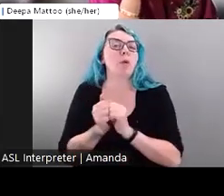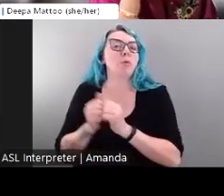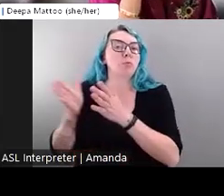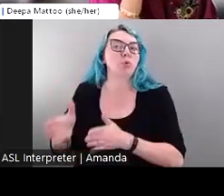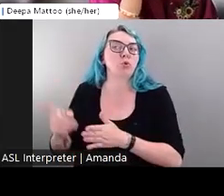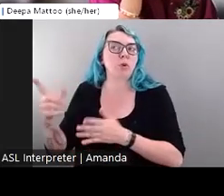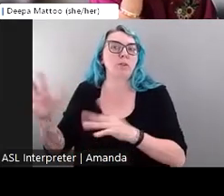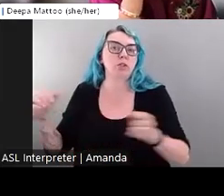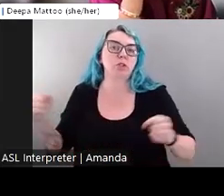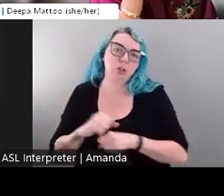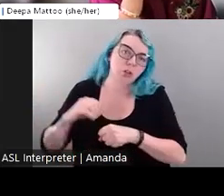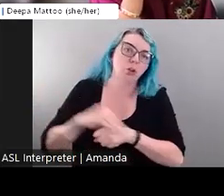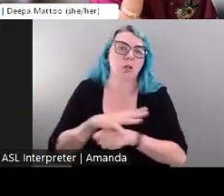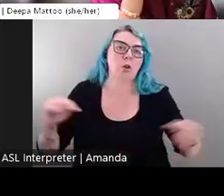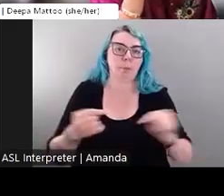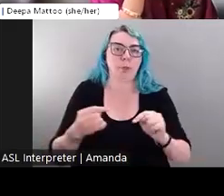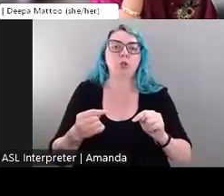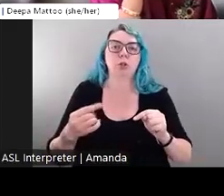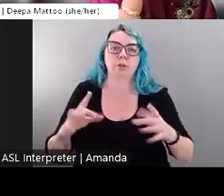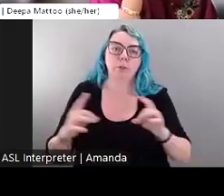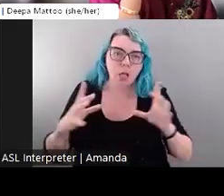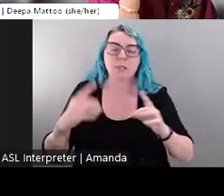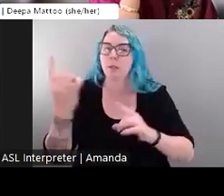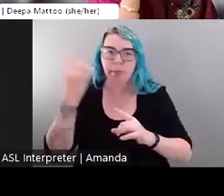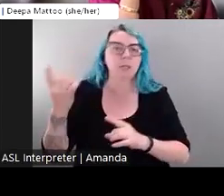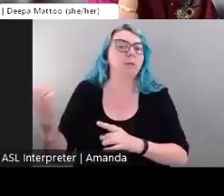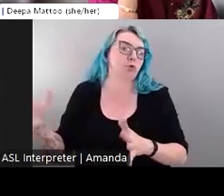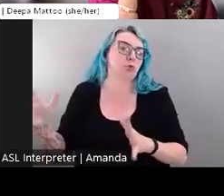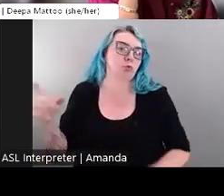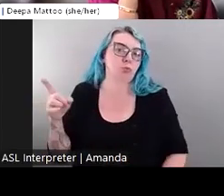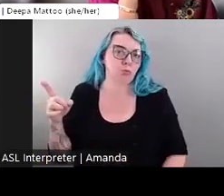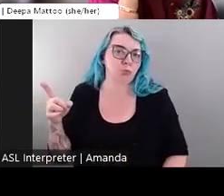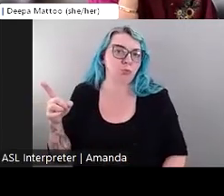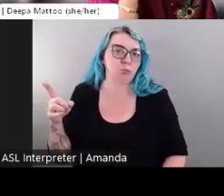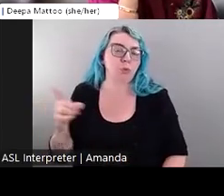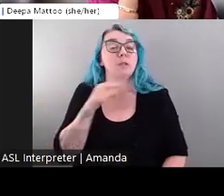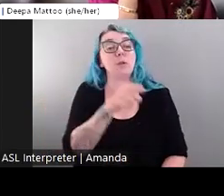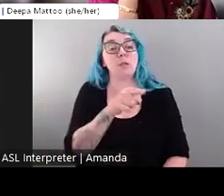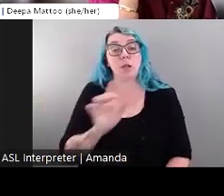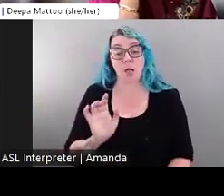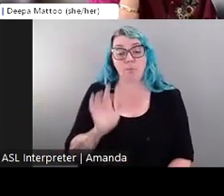if when living with the person who caused harm, which includes some safety tips that are relevant to their situation.